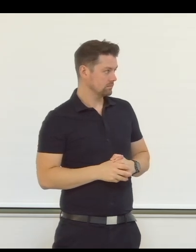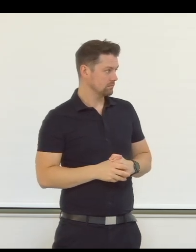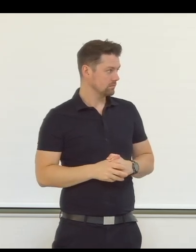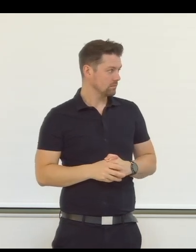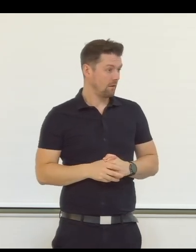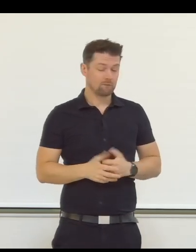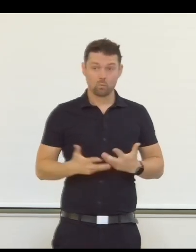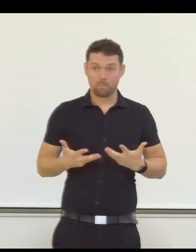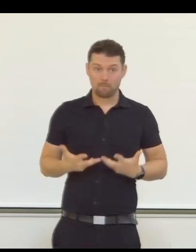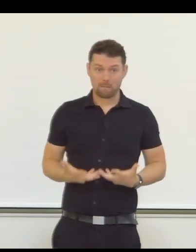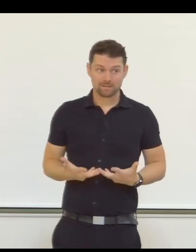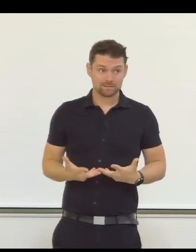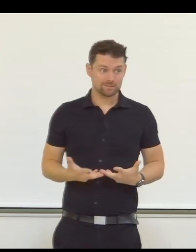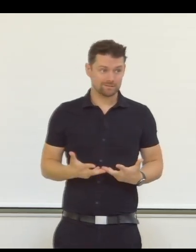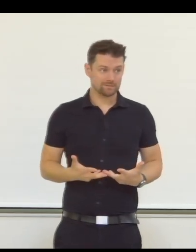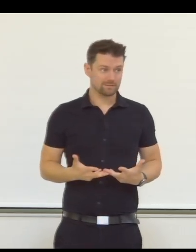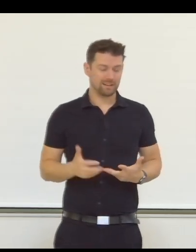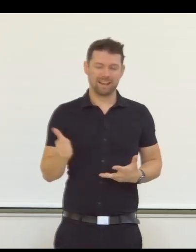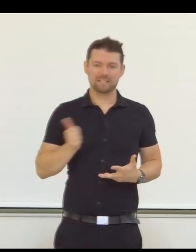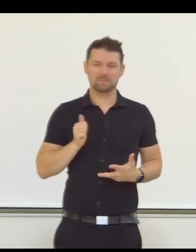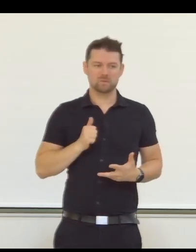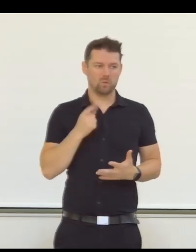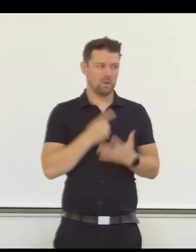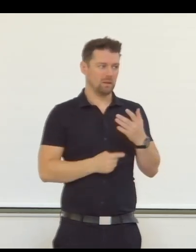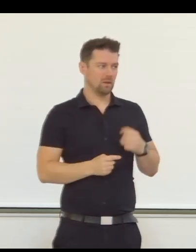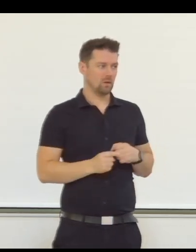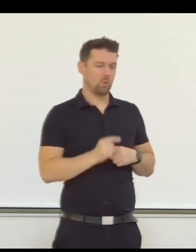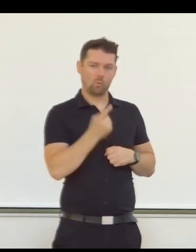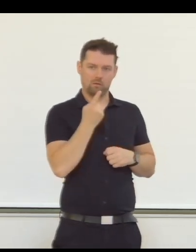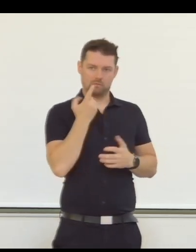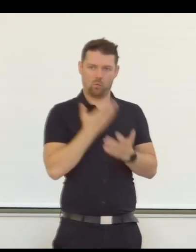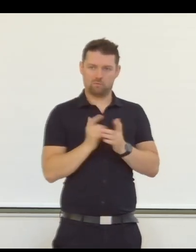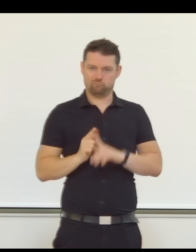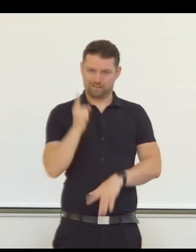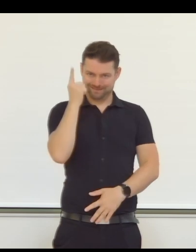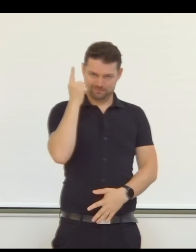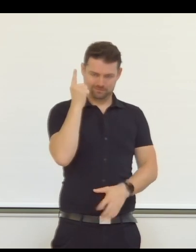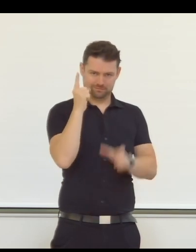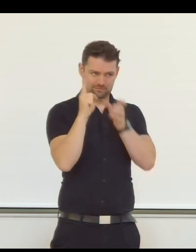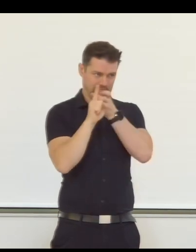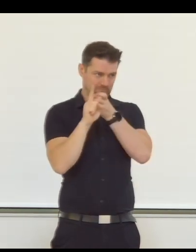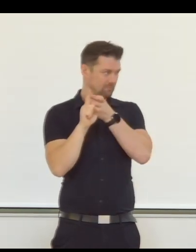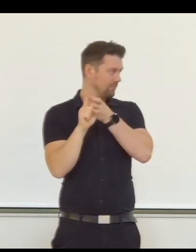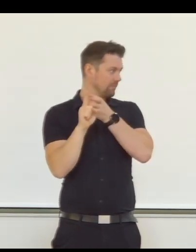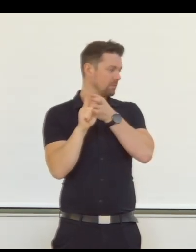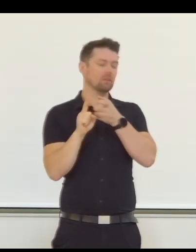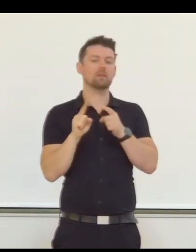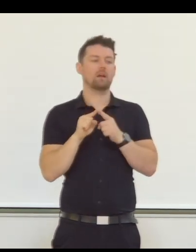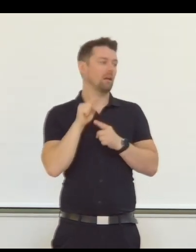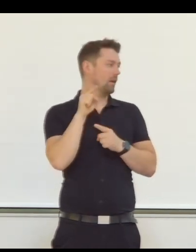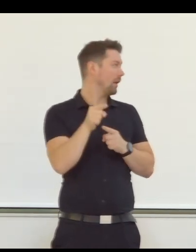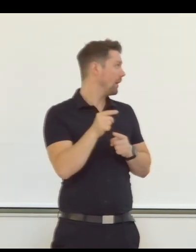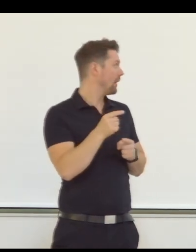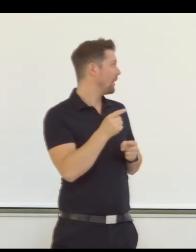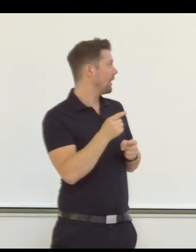Mass-wise, I would assume that you could only get one of these modules in a rocket. And the connection would be with these